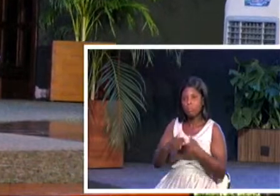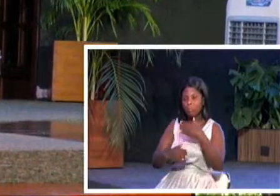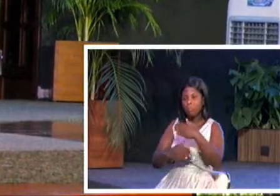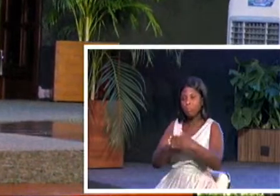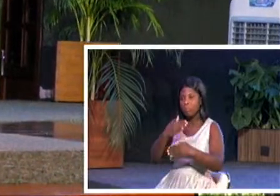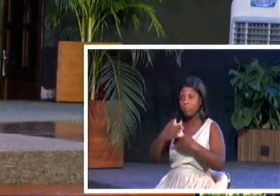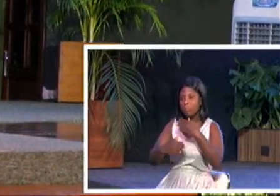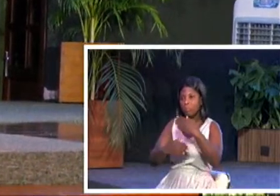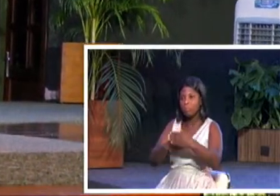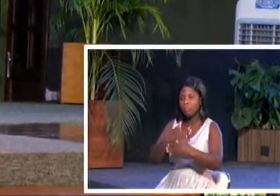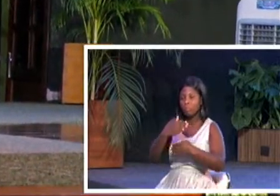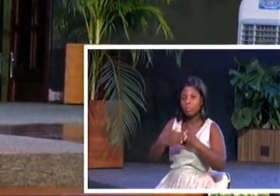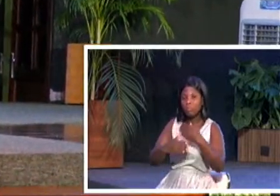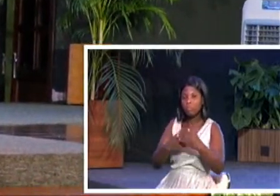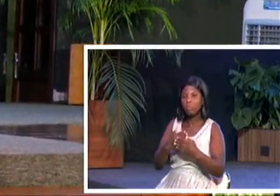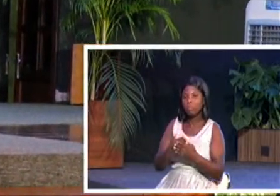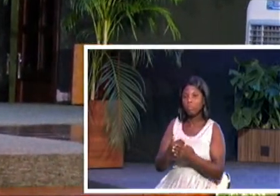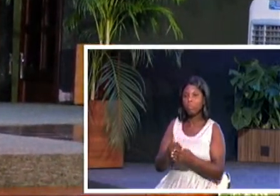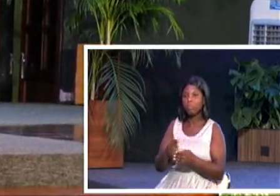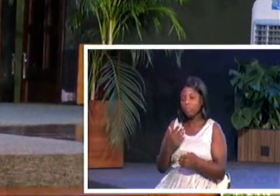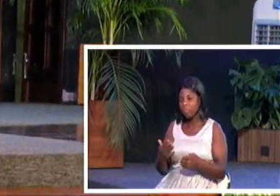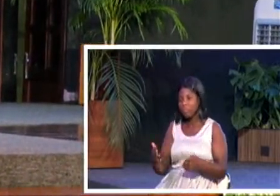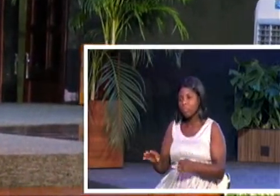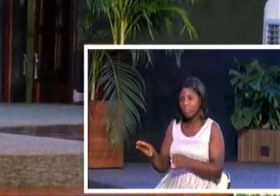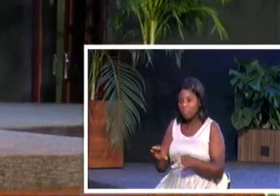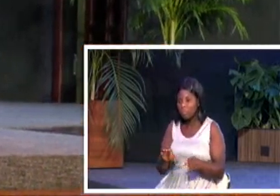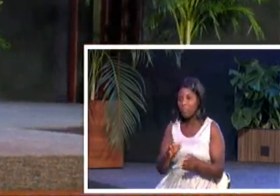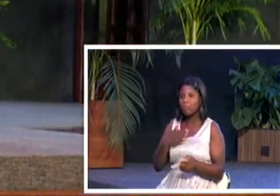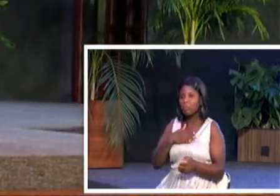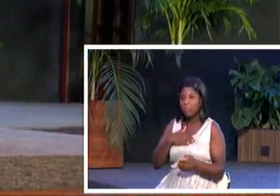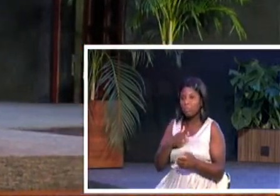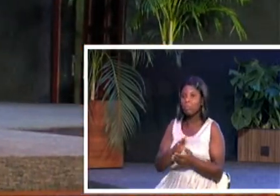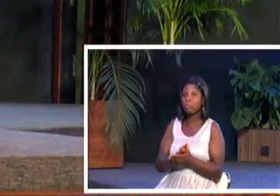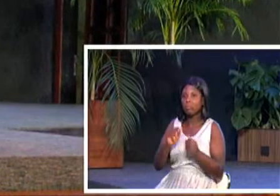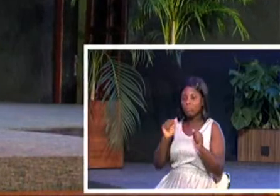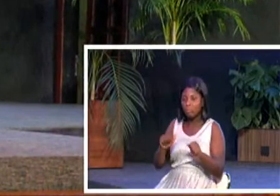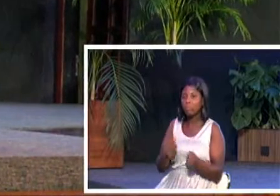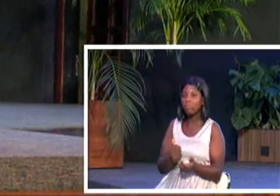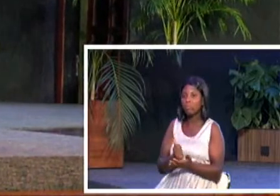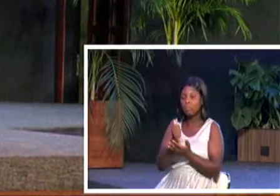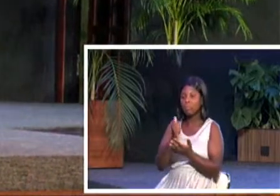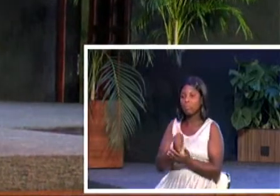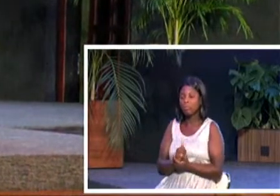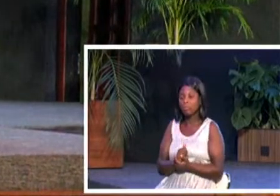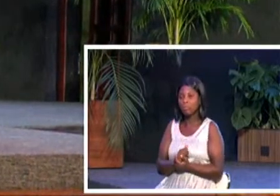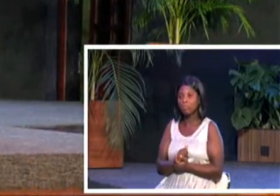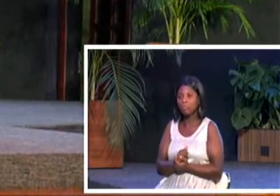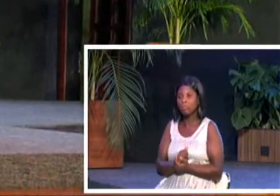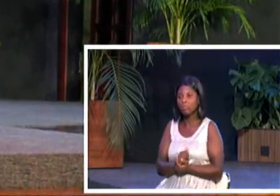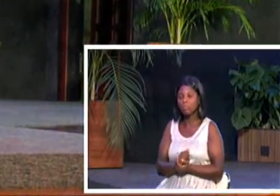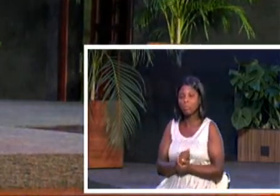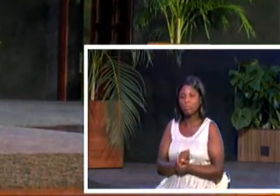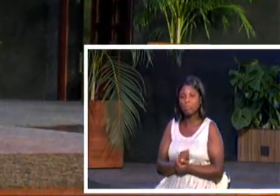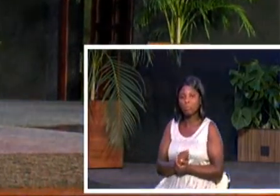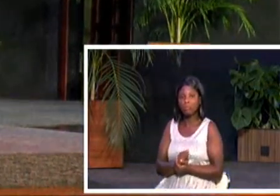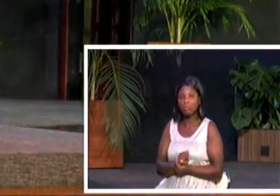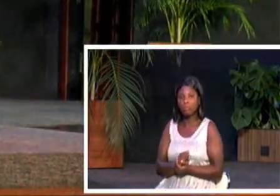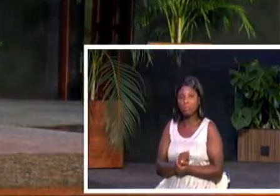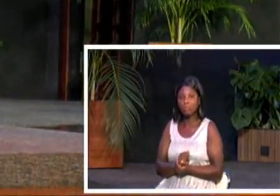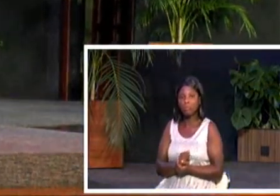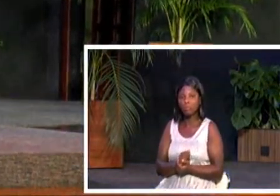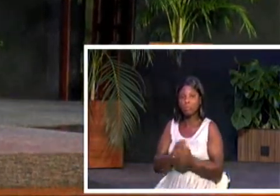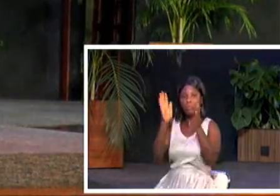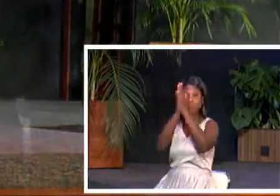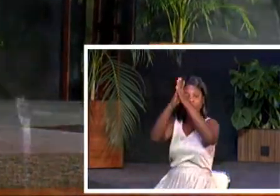always see the fresh additions, and then we'll engage you and then do our placement. Thank you very much. Thank you. Let's put our hands